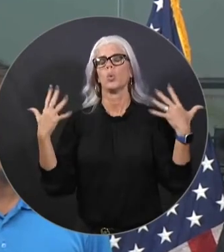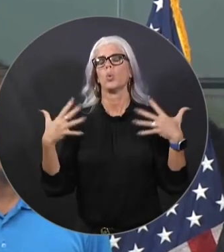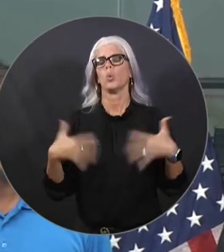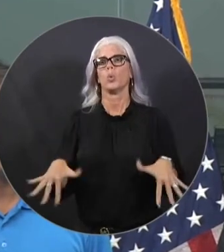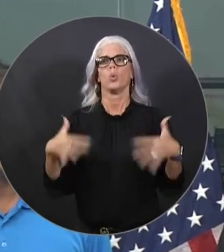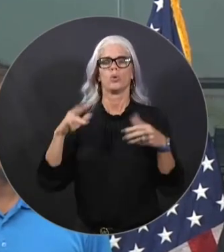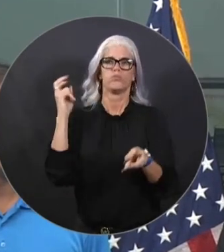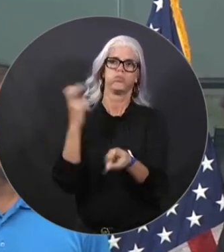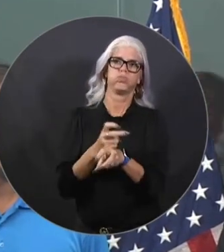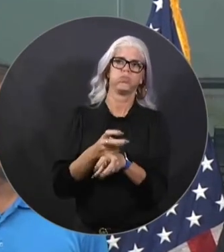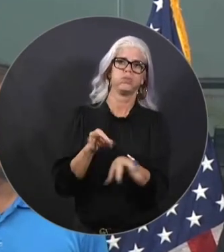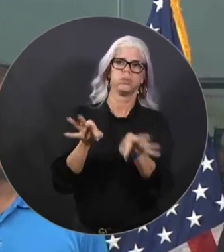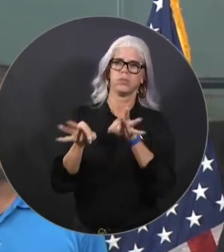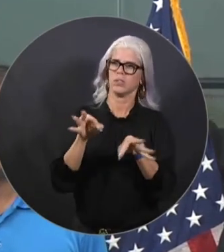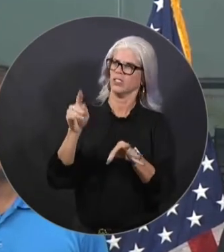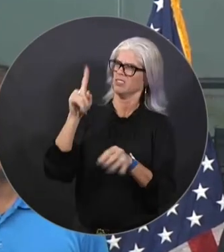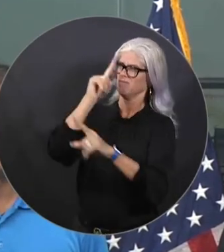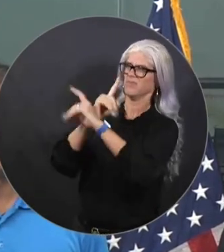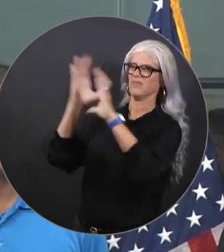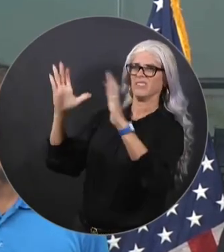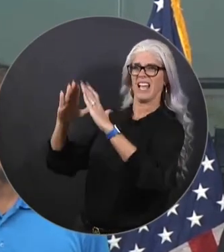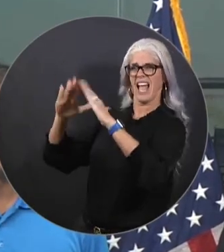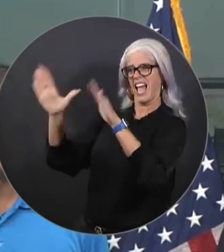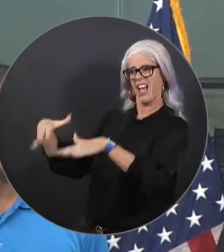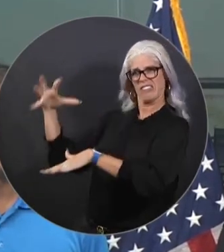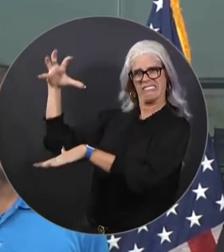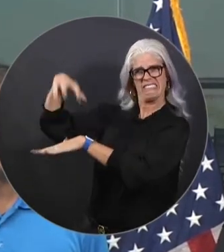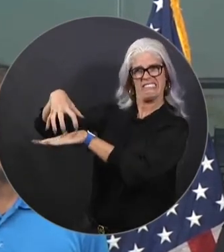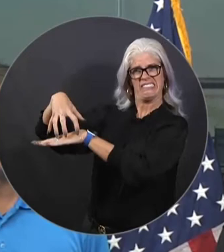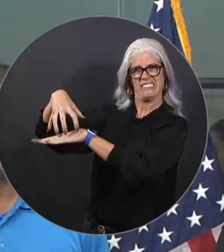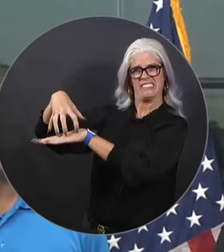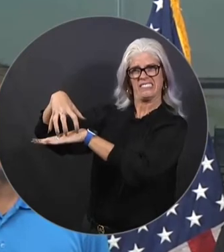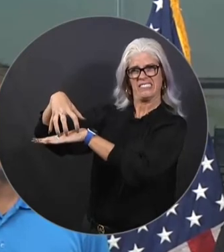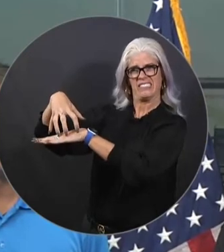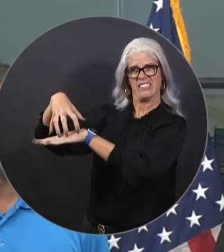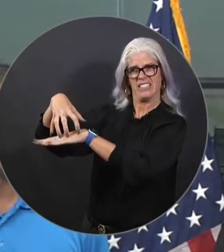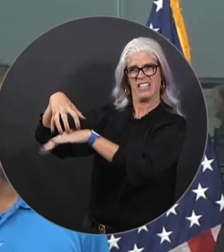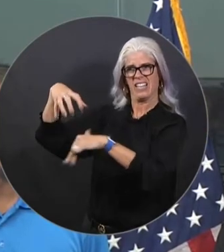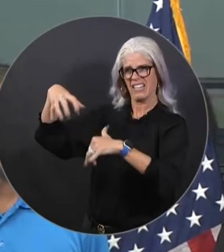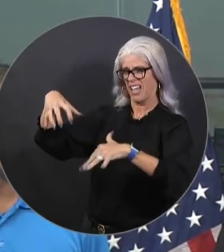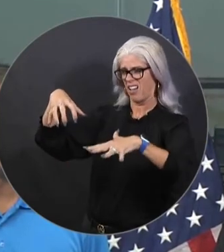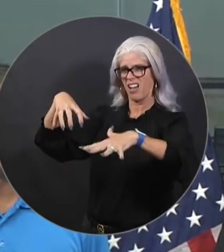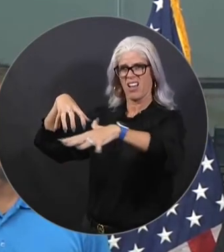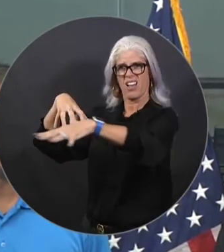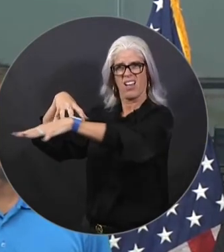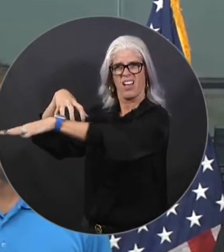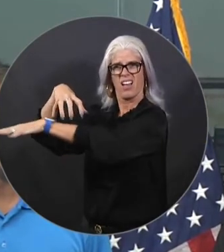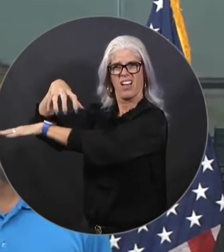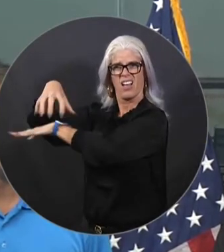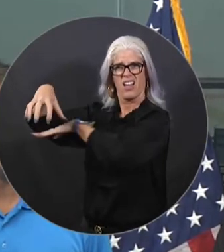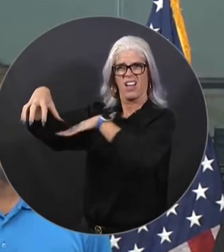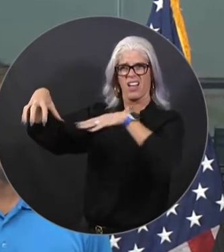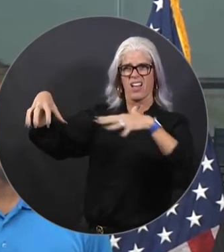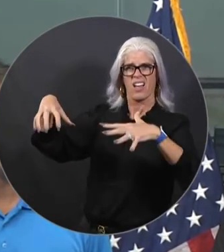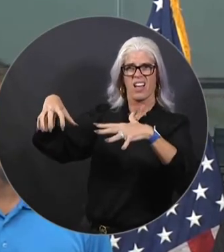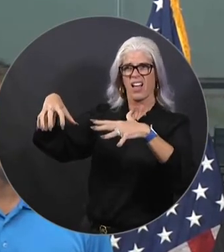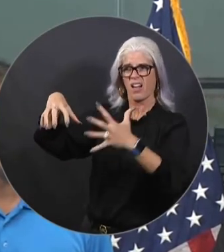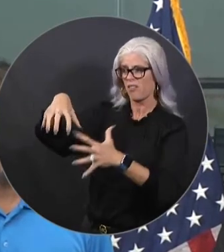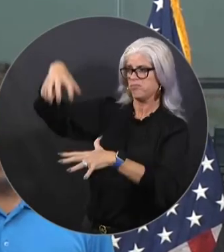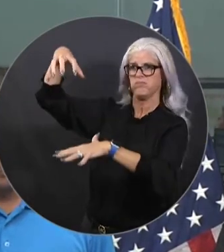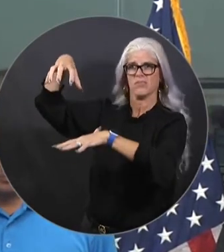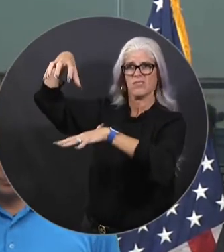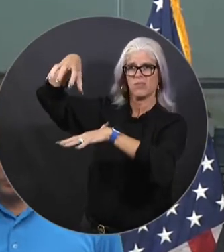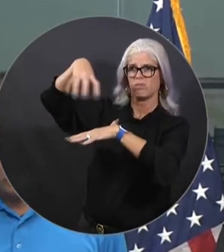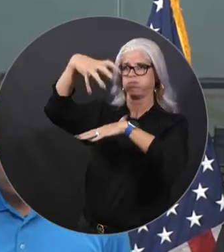house just sitting in the middle of Estero Bay. Literally was have gotten picked up, flown because of